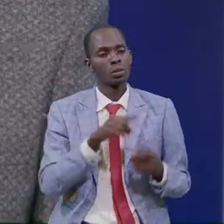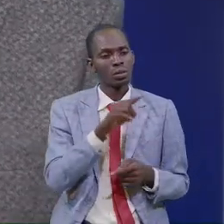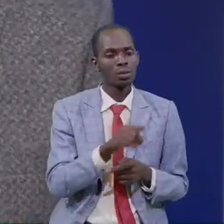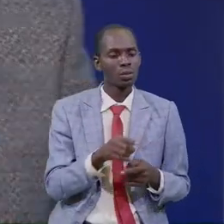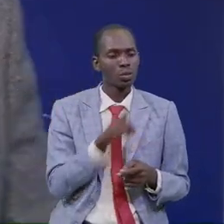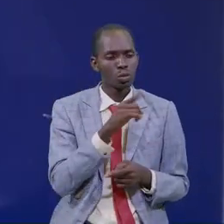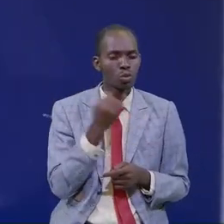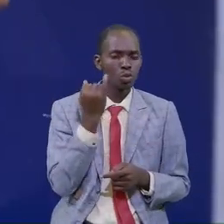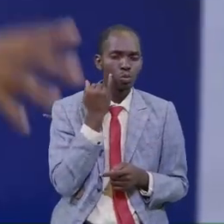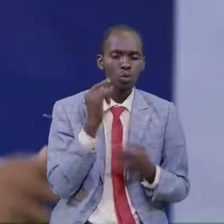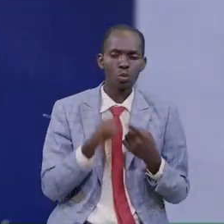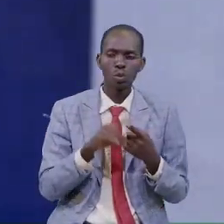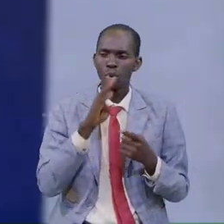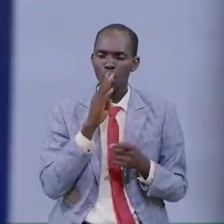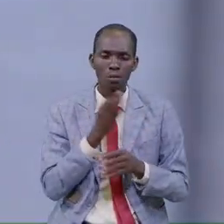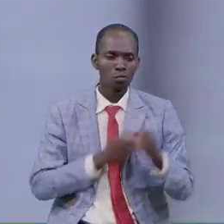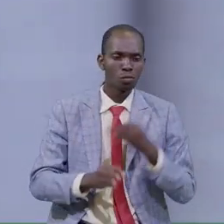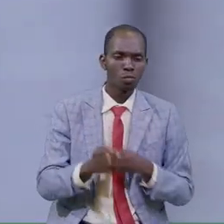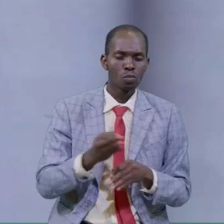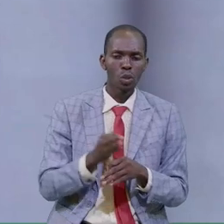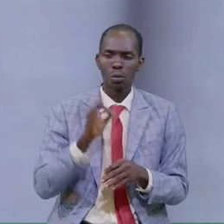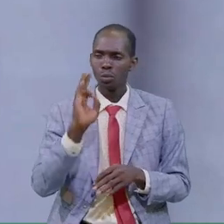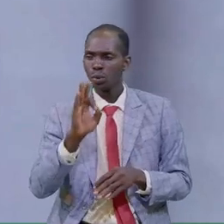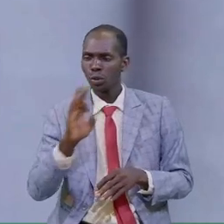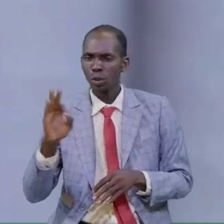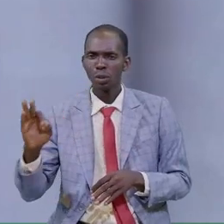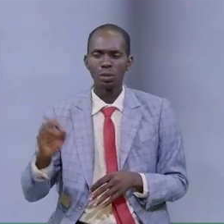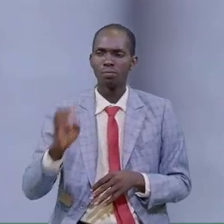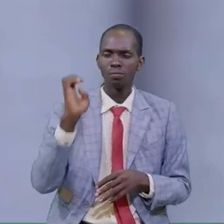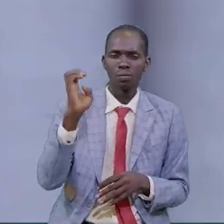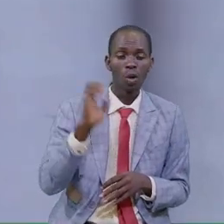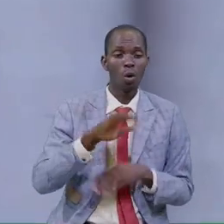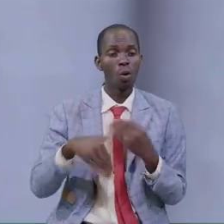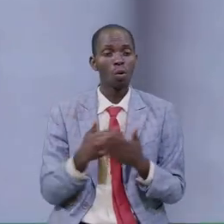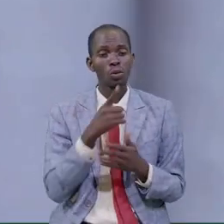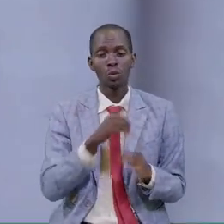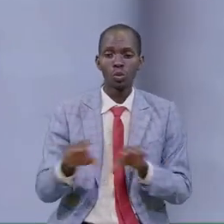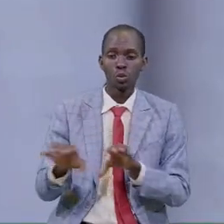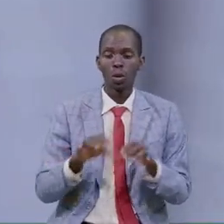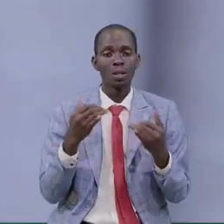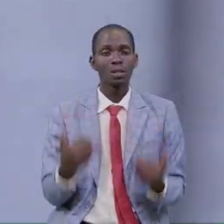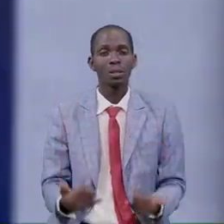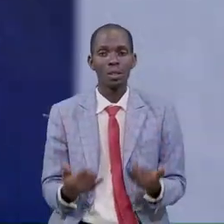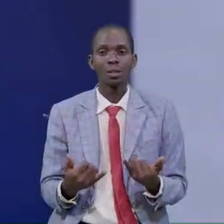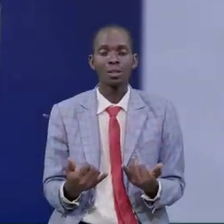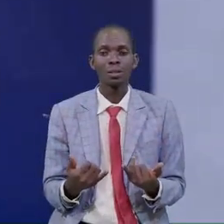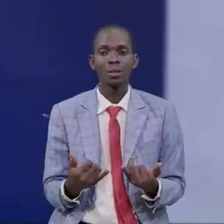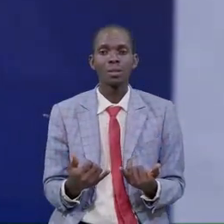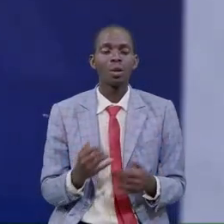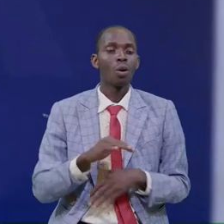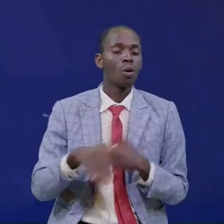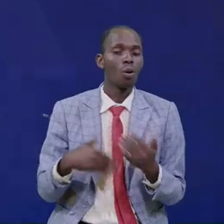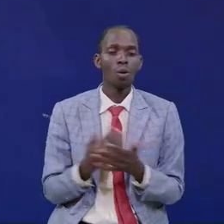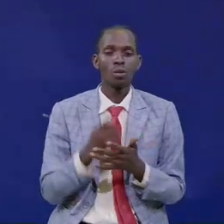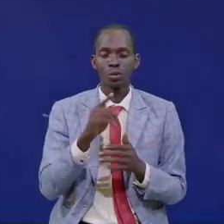gospel, evangelizing this and that, all they can do now at their table, all they can do now in